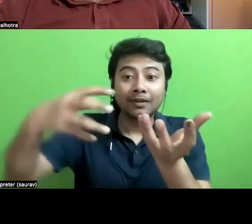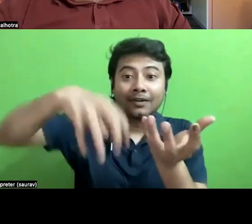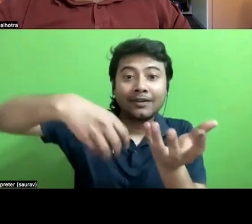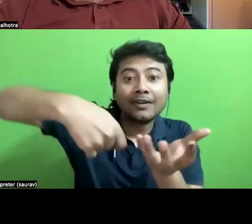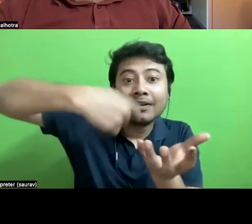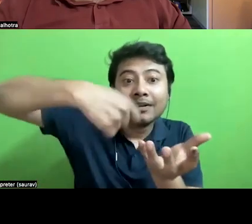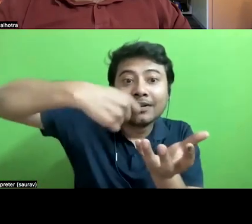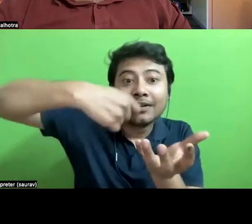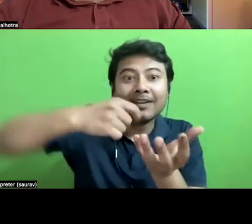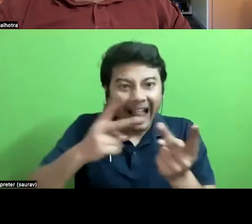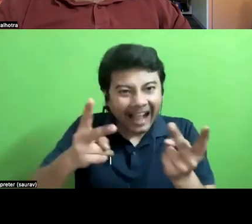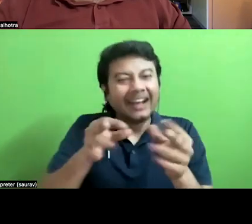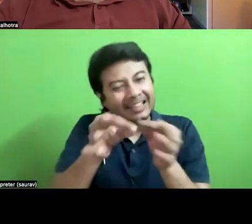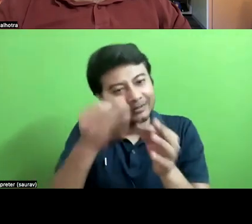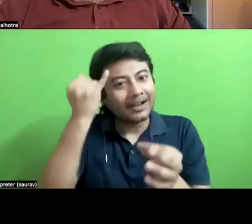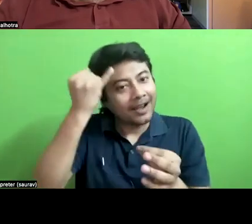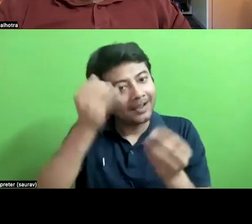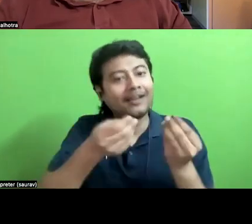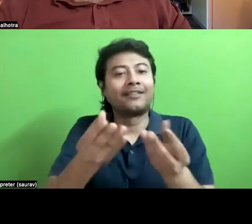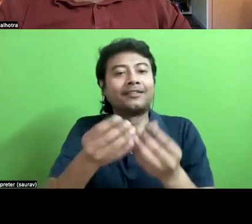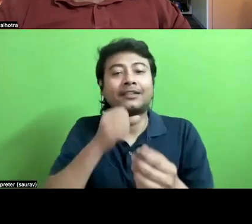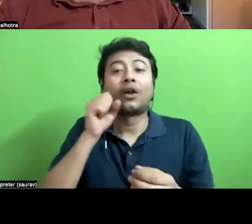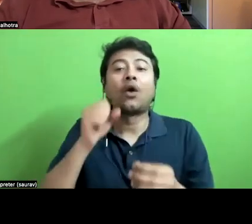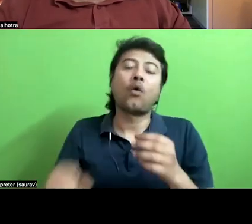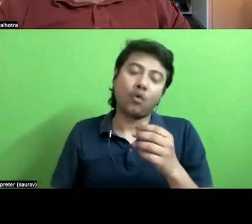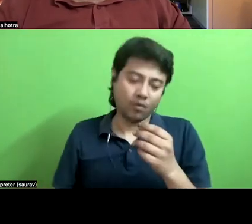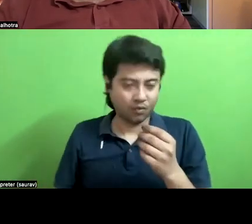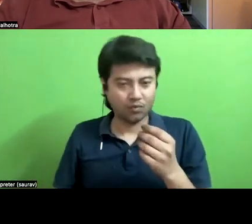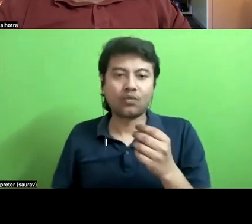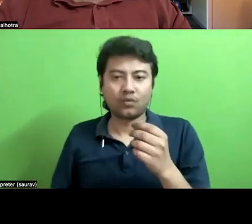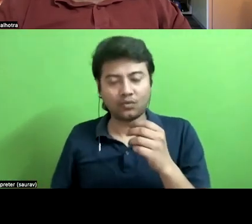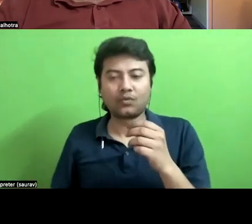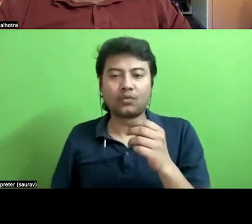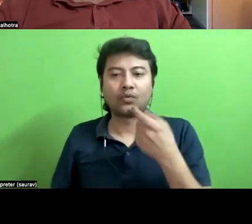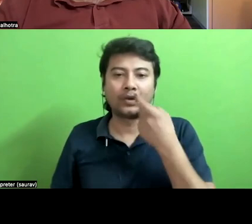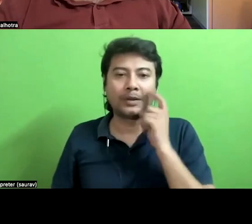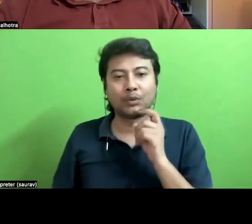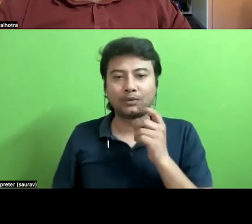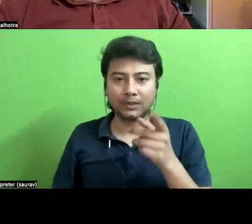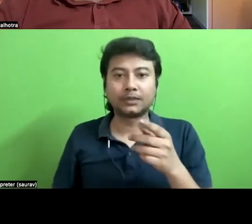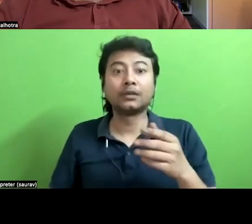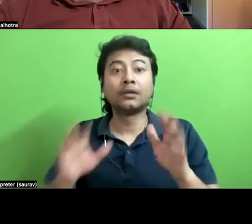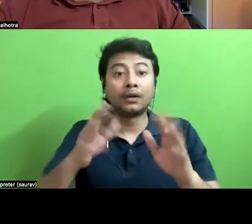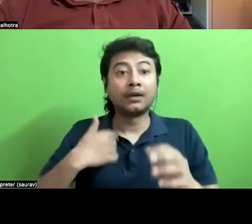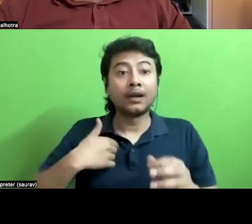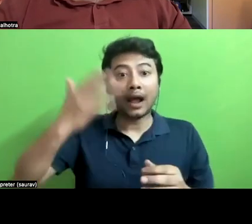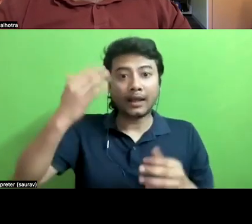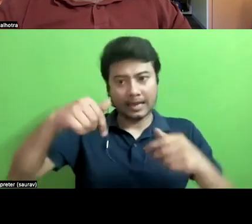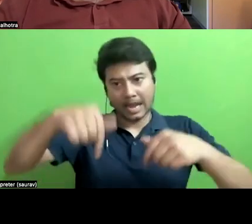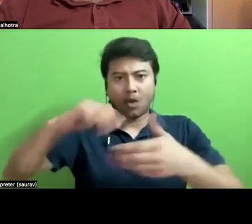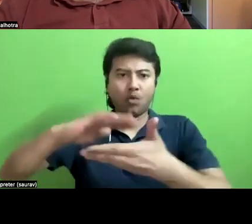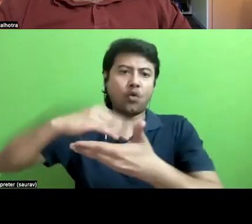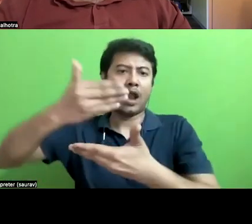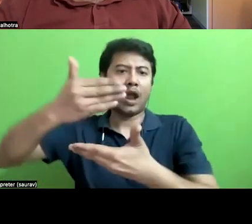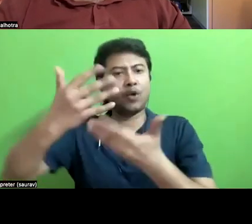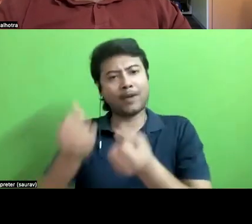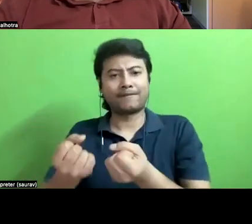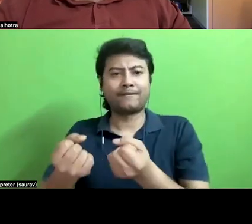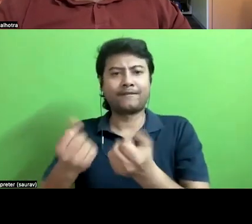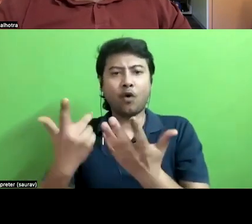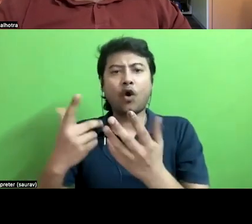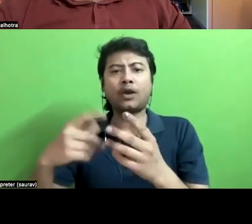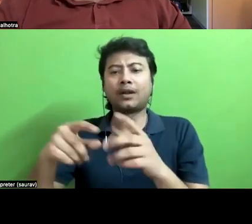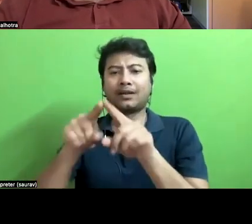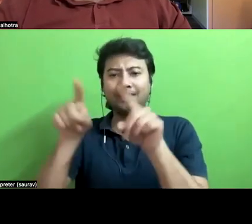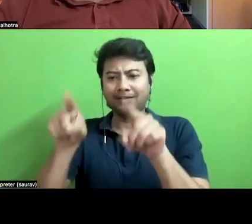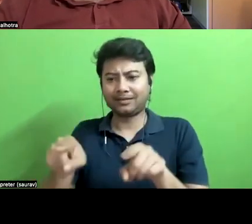that. So, for example, I remember when I was small. I mean, today I read all my textbooks on laptops or on Kindles, etc.